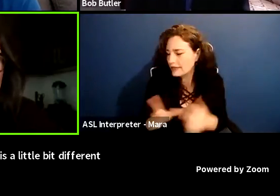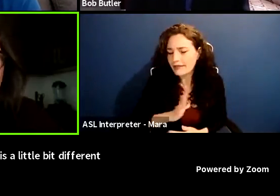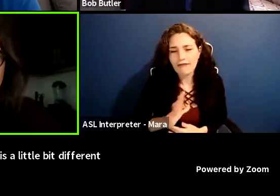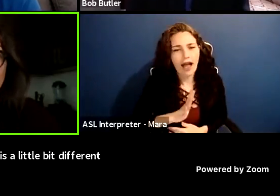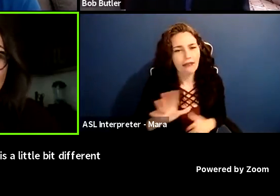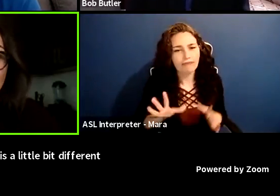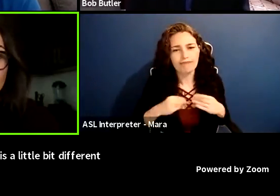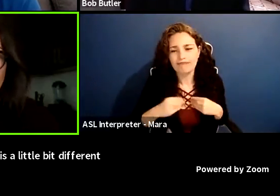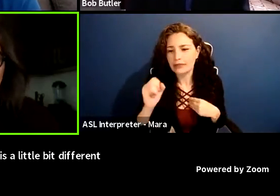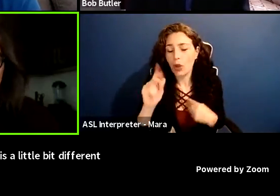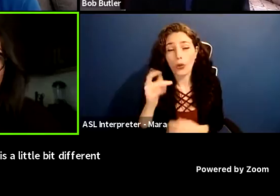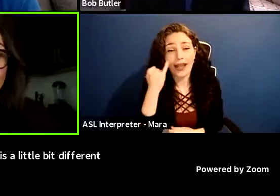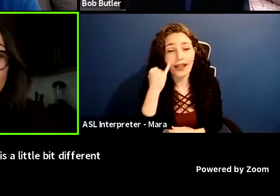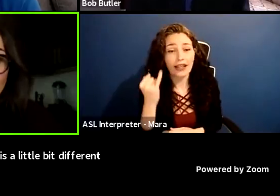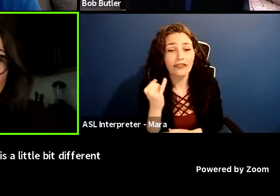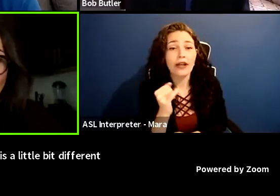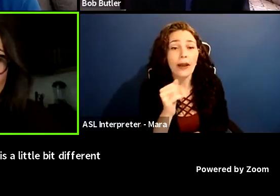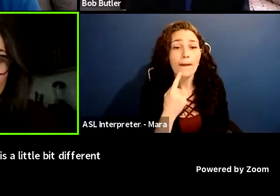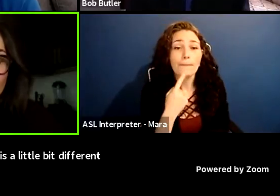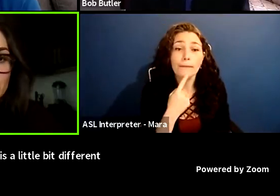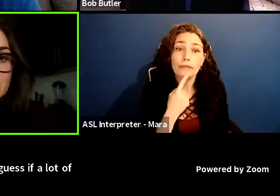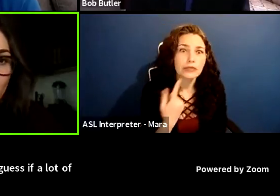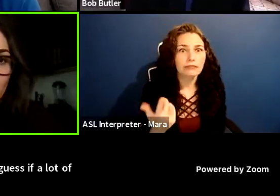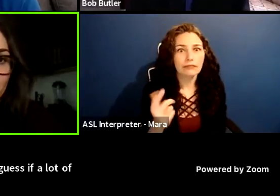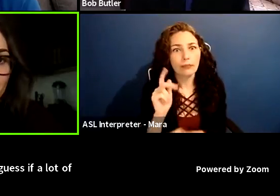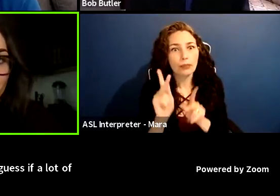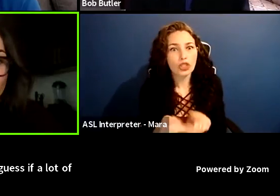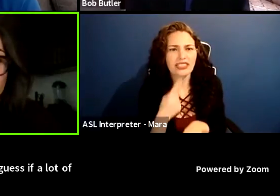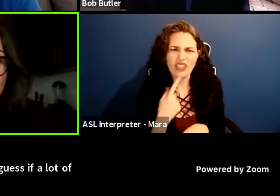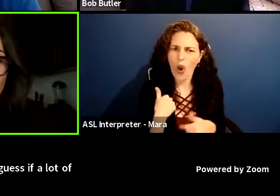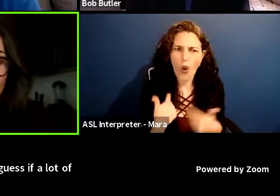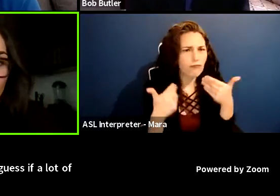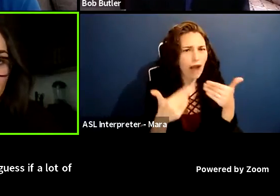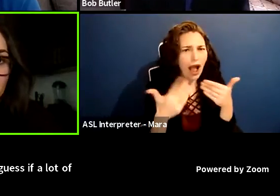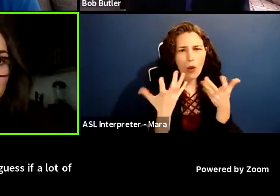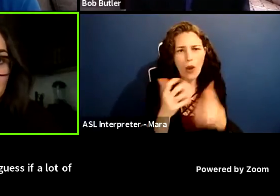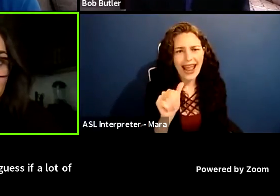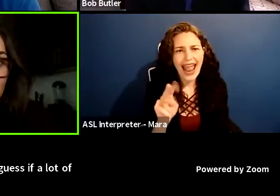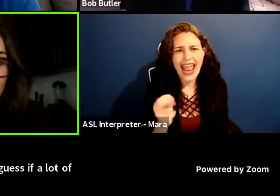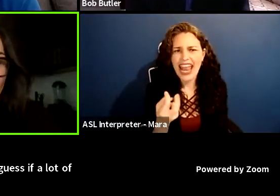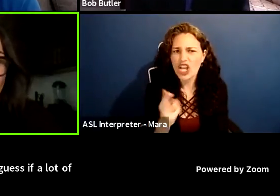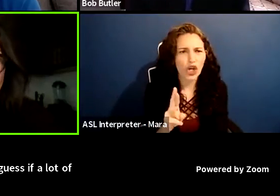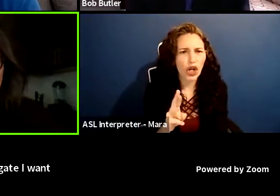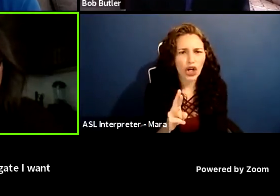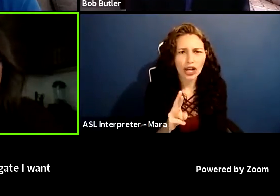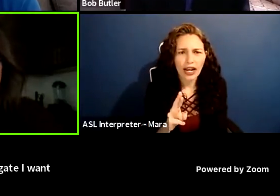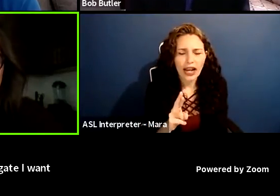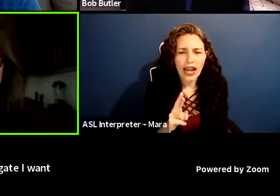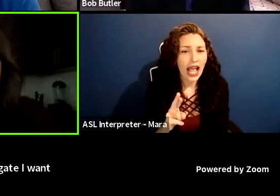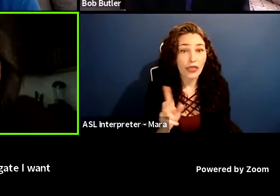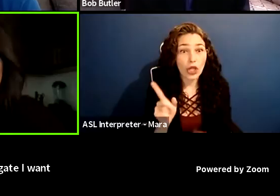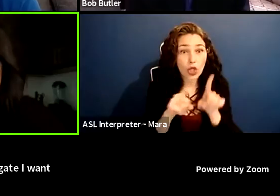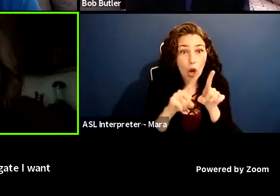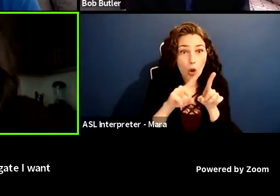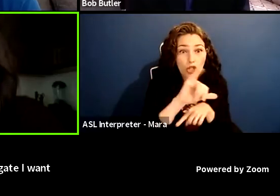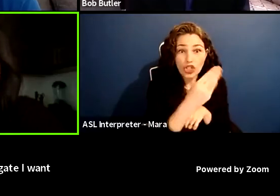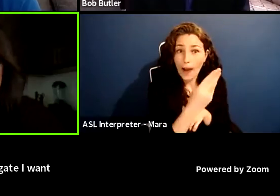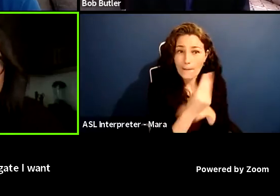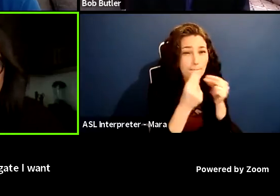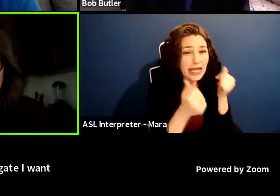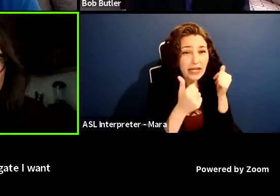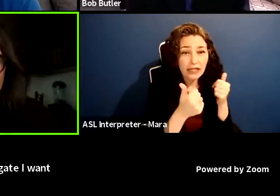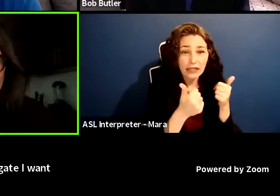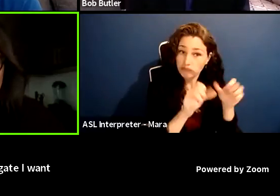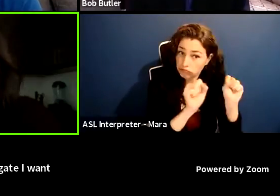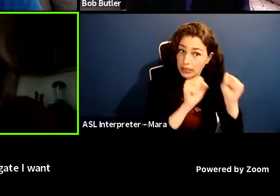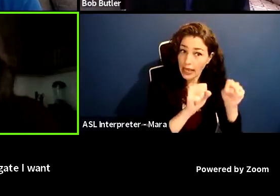people will say right out of the gate, I want to anchor, and they'll go somewhere for their first job where they can immediately anchor. And that's great.